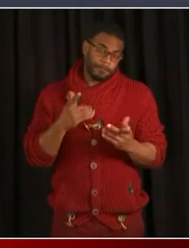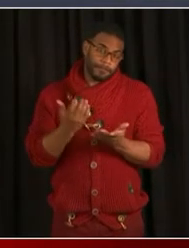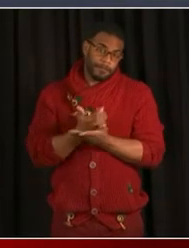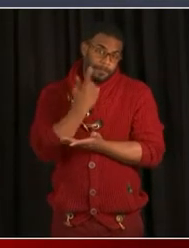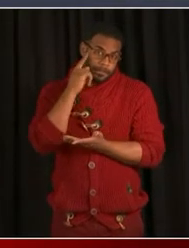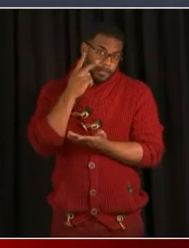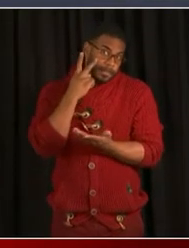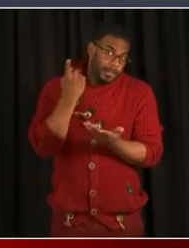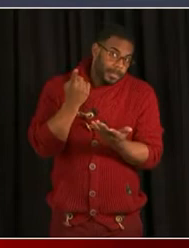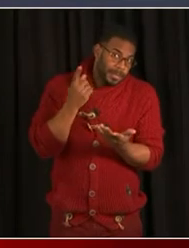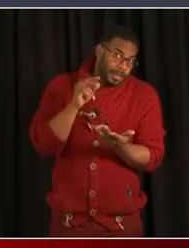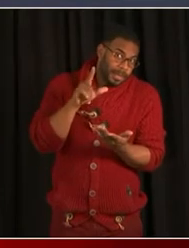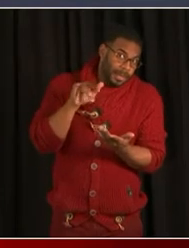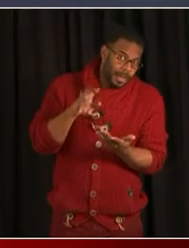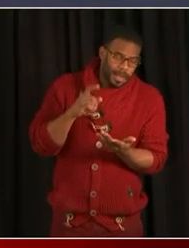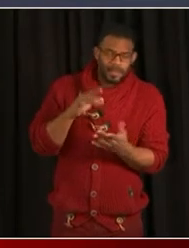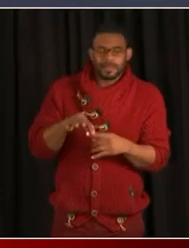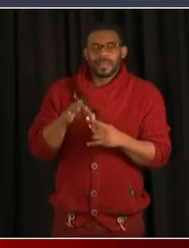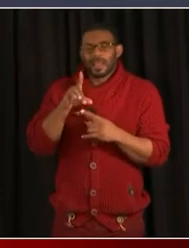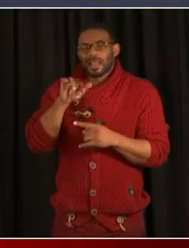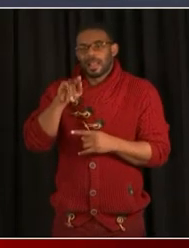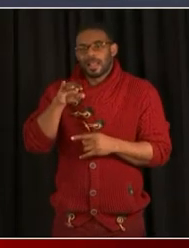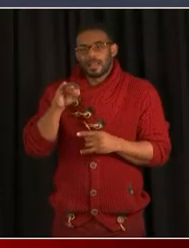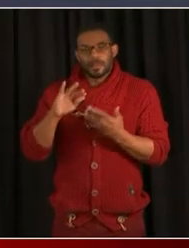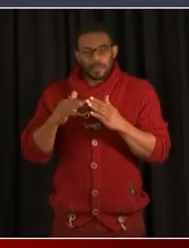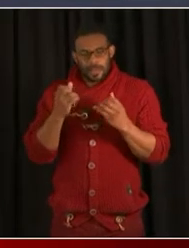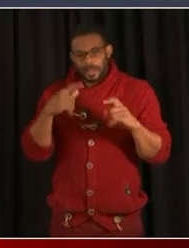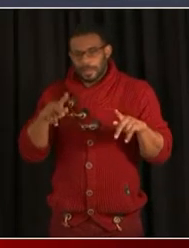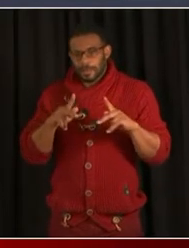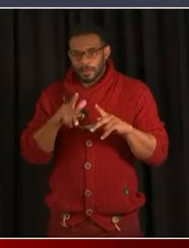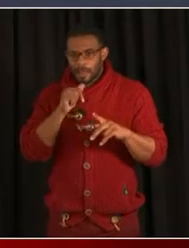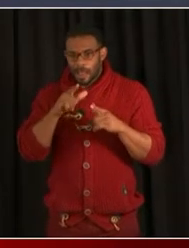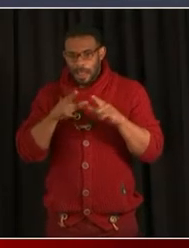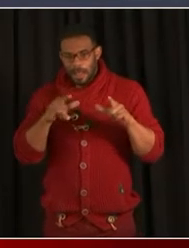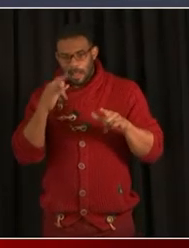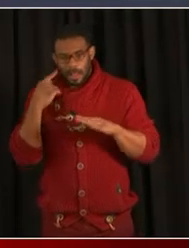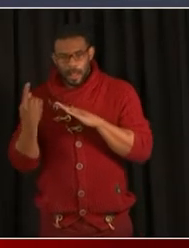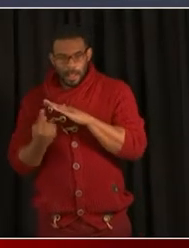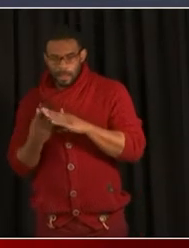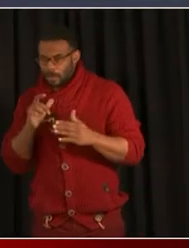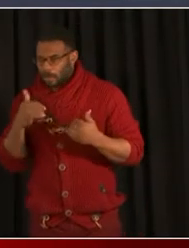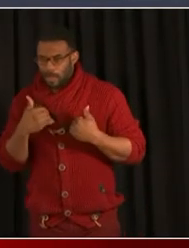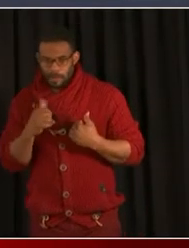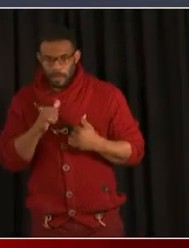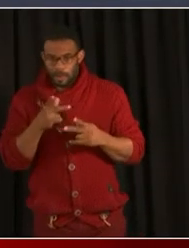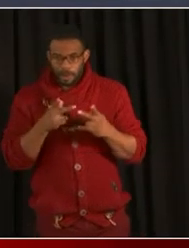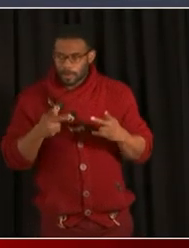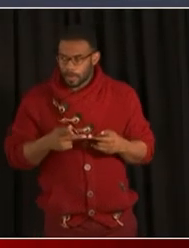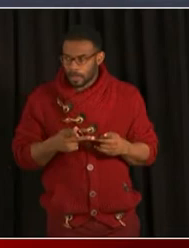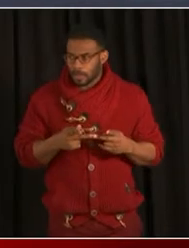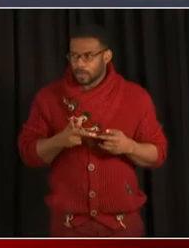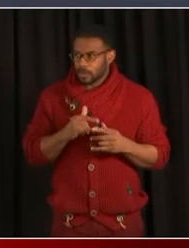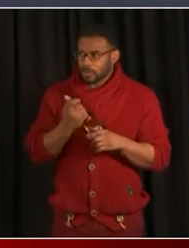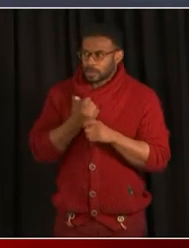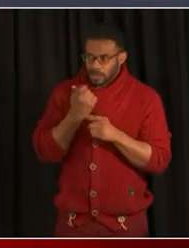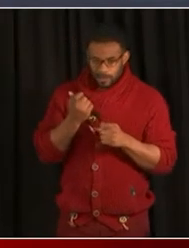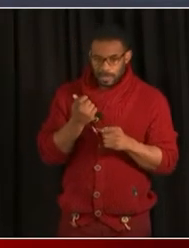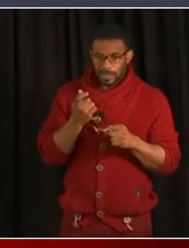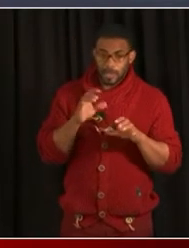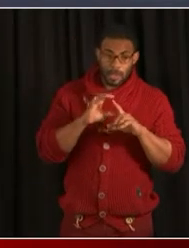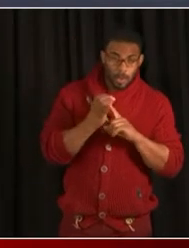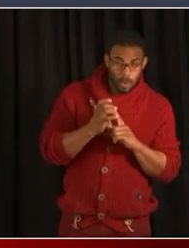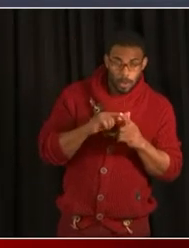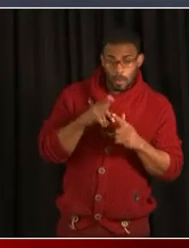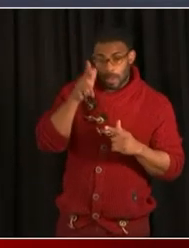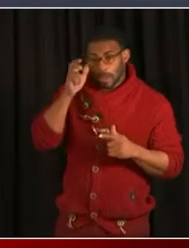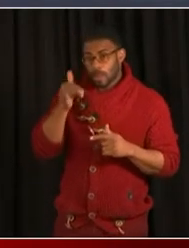opportunity they were waiting for, to see something live, especially the Latino community. A lot of these people are language isolated. They don't have another place to celebrate their